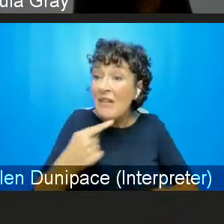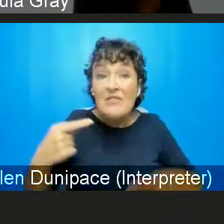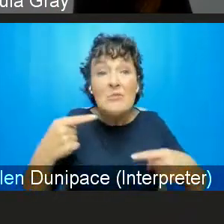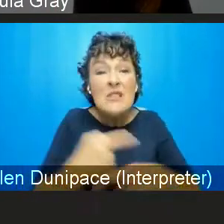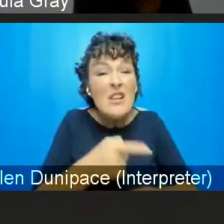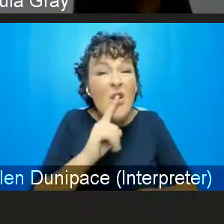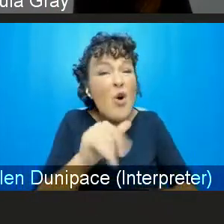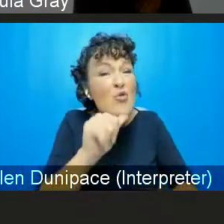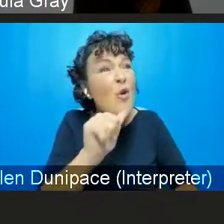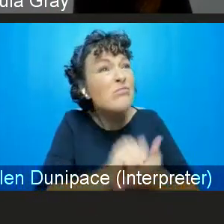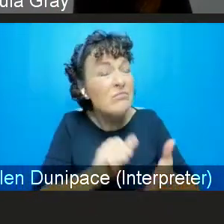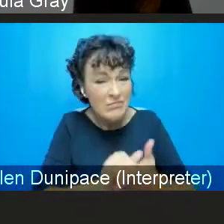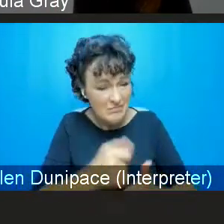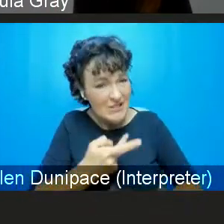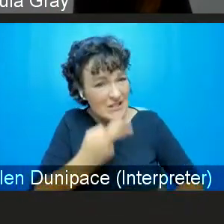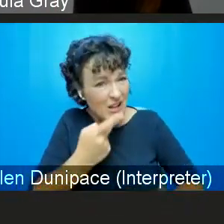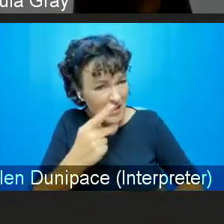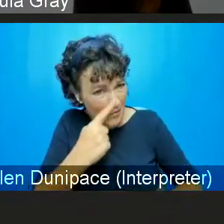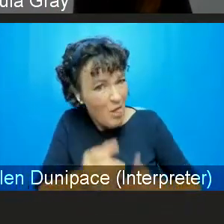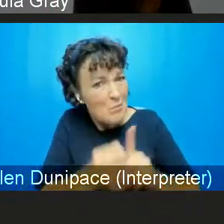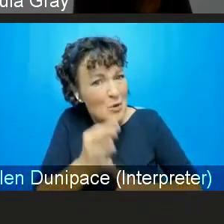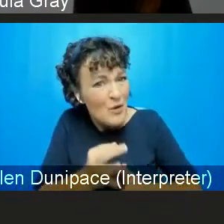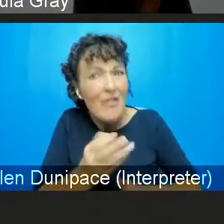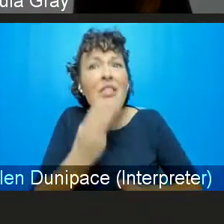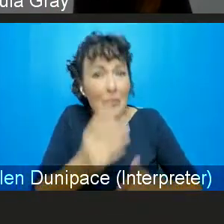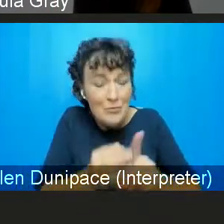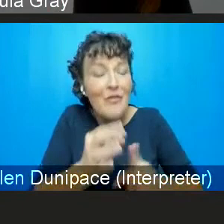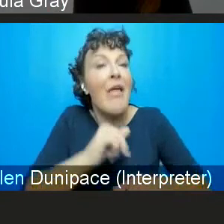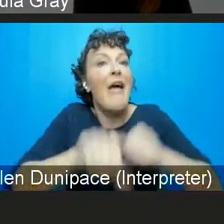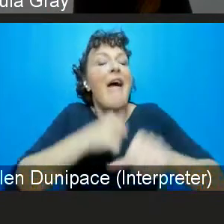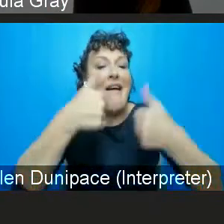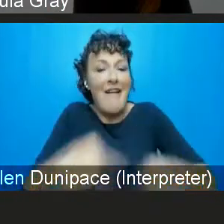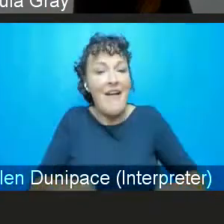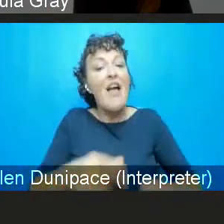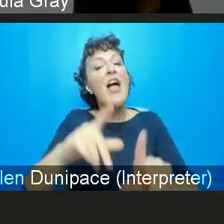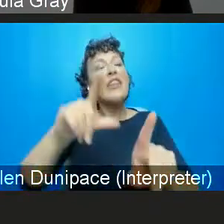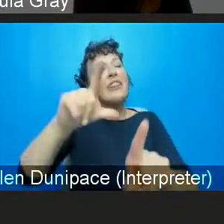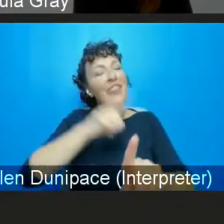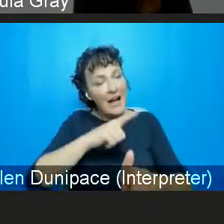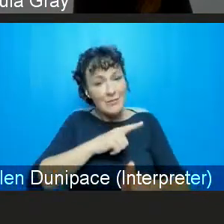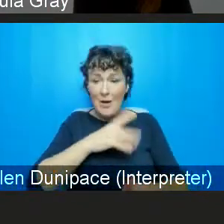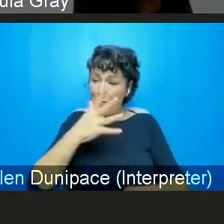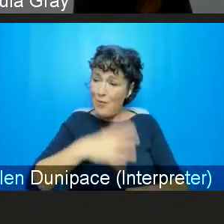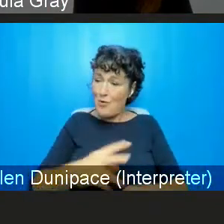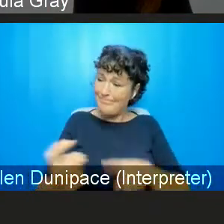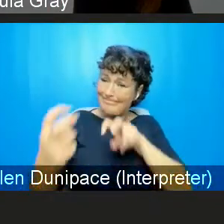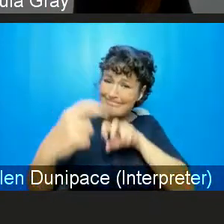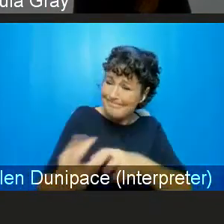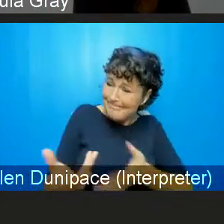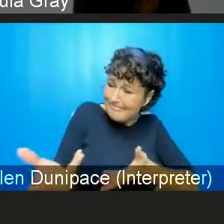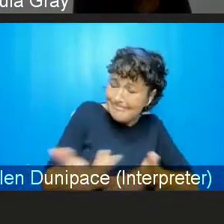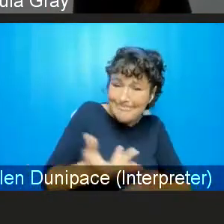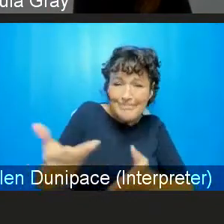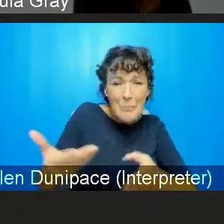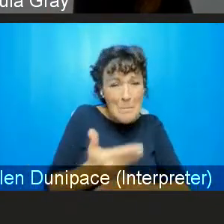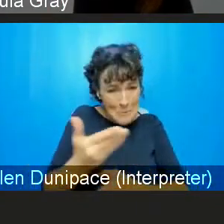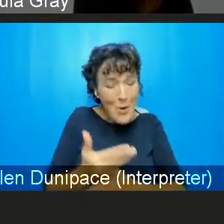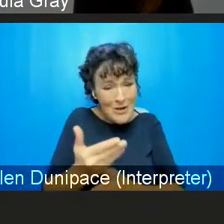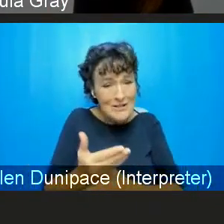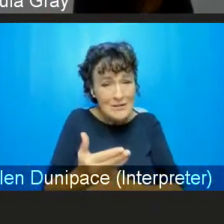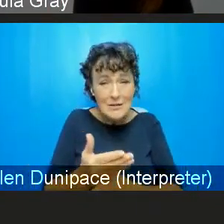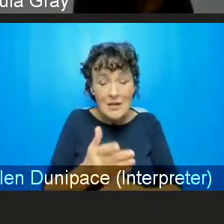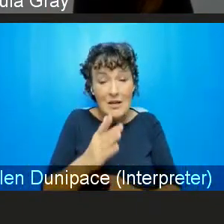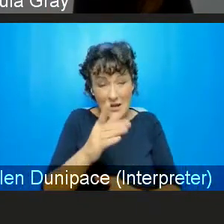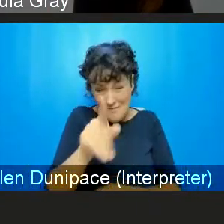is why we try to work with employers. It's the small, we might come on to talk about it a bit later on, Paula alluded to